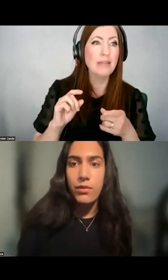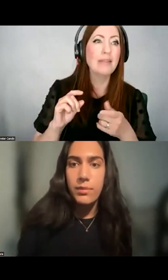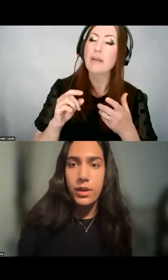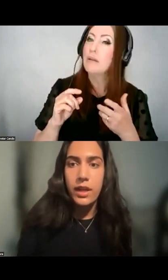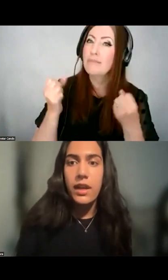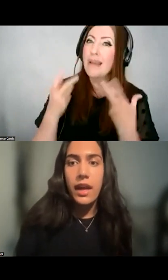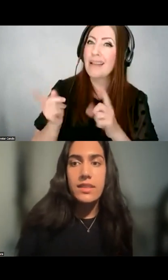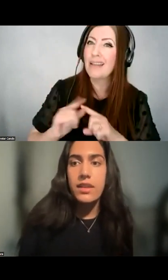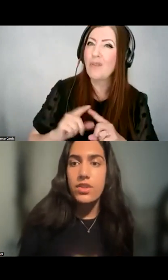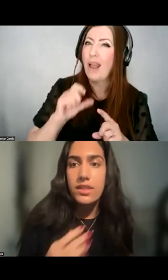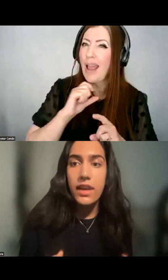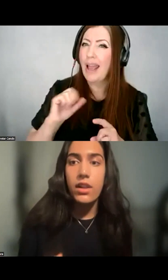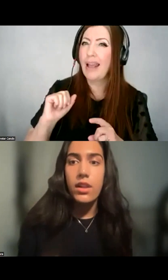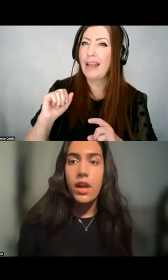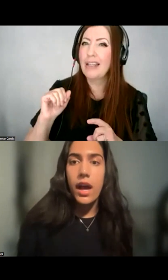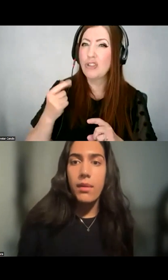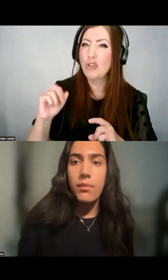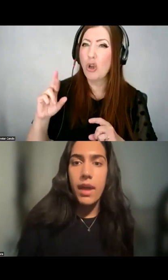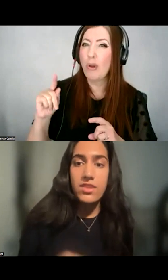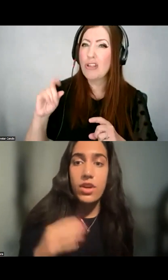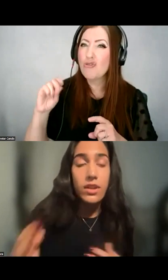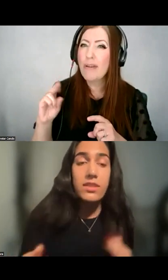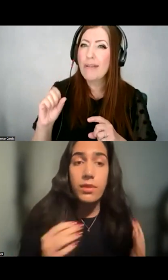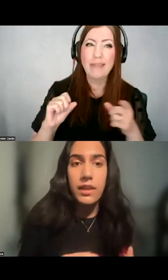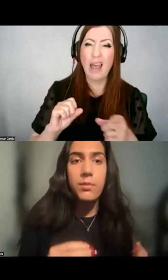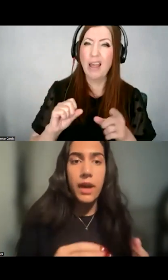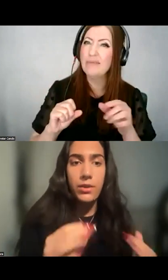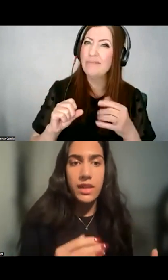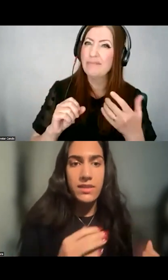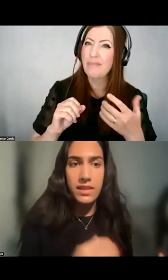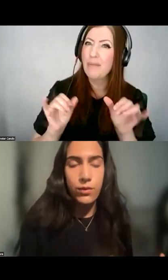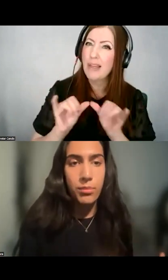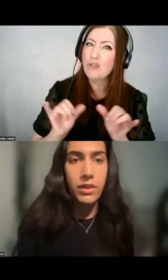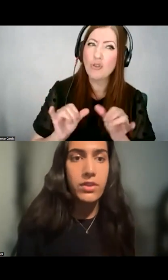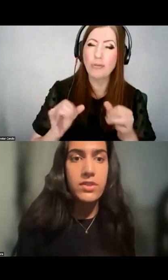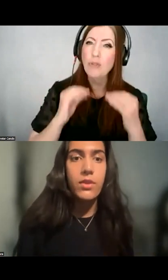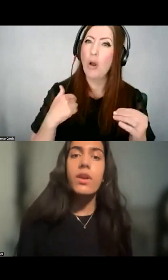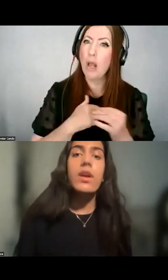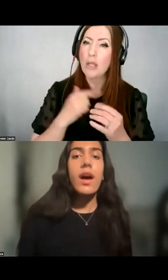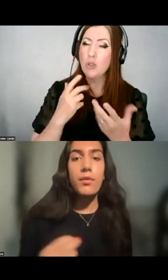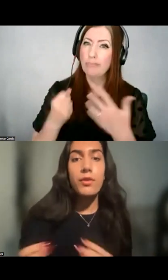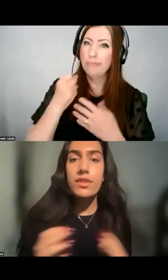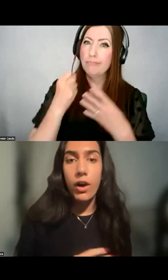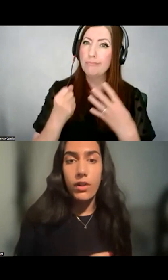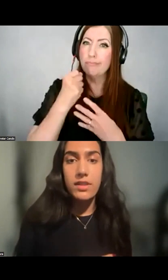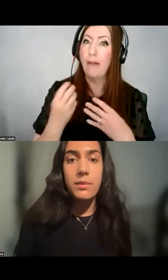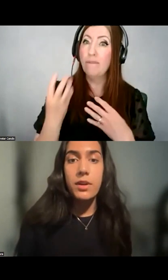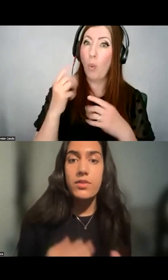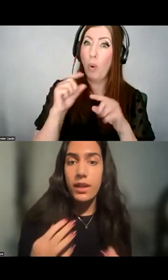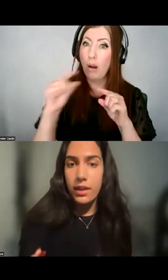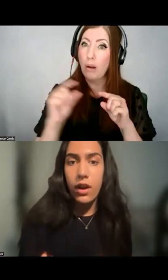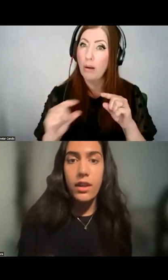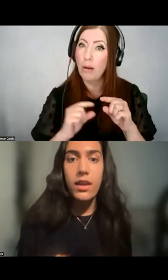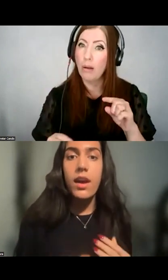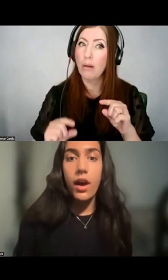development of a framework at such a scale has taught us to really prioritize these 4 pillars. So the first is policy. We